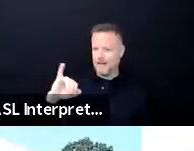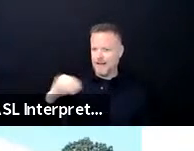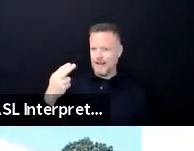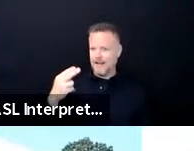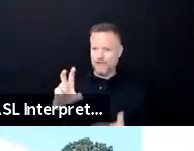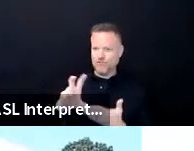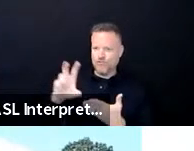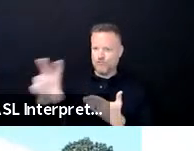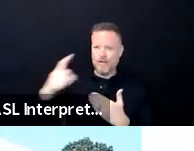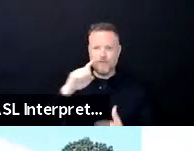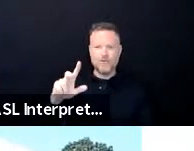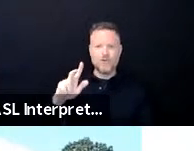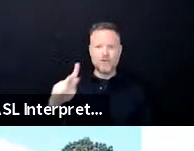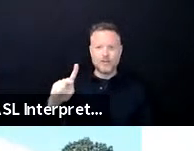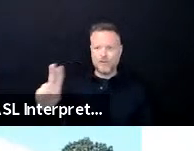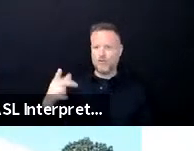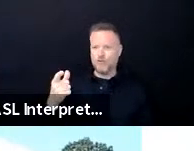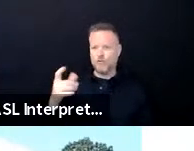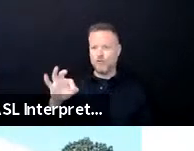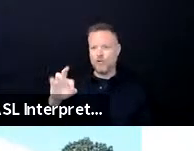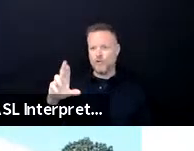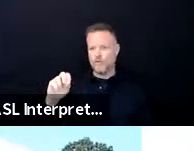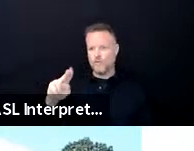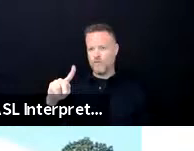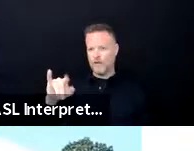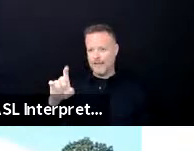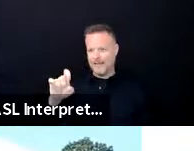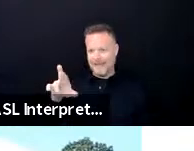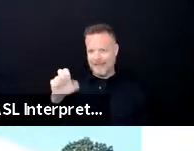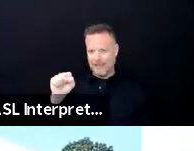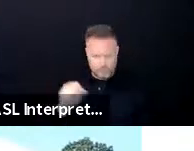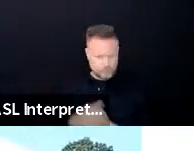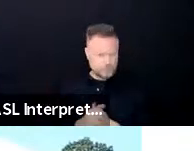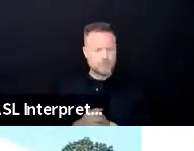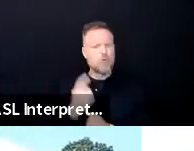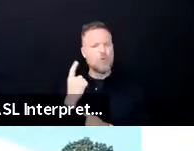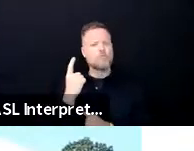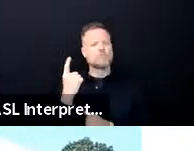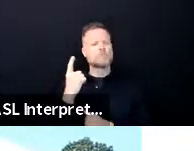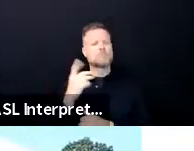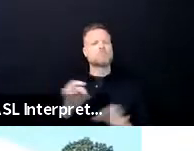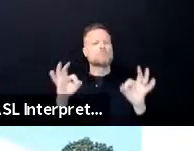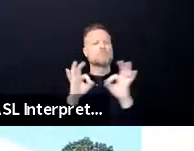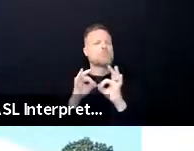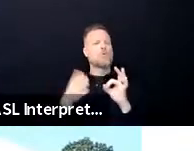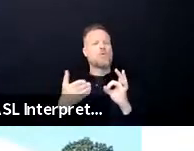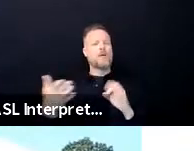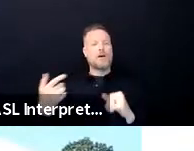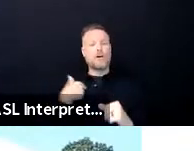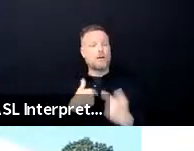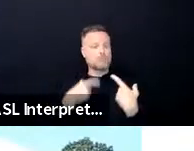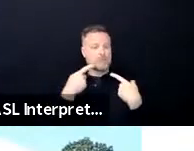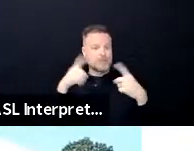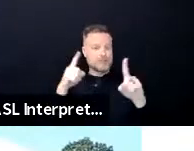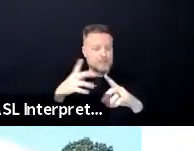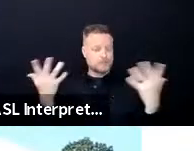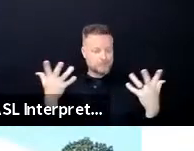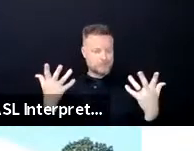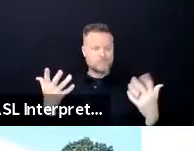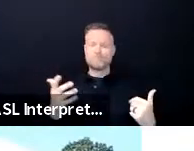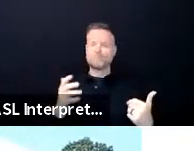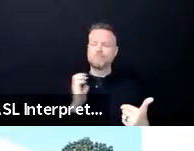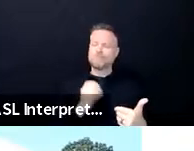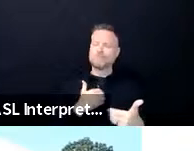KU Frontiers. But one of the things that I think was most significant about our success is the collaboration we